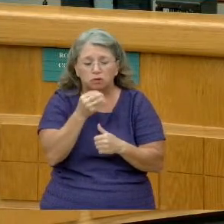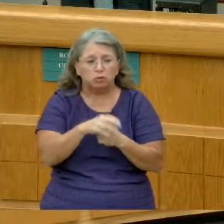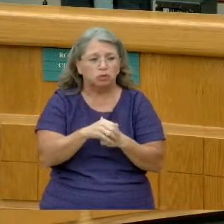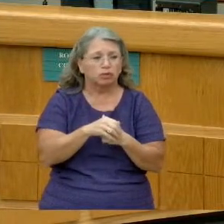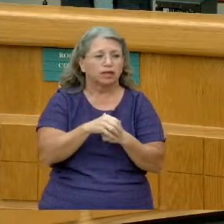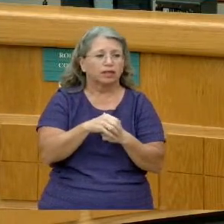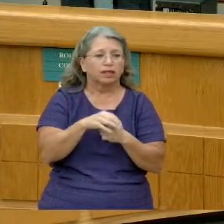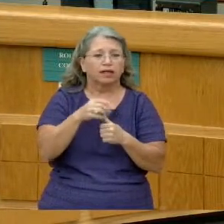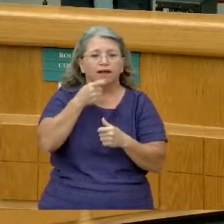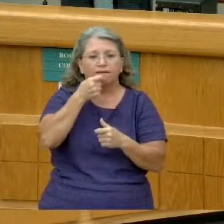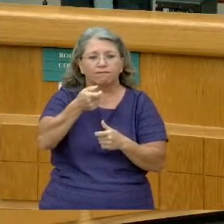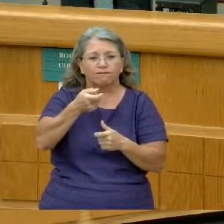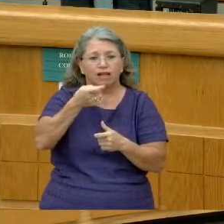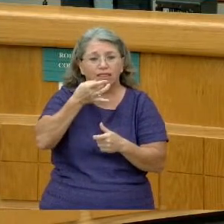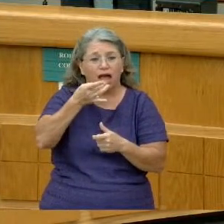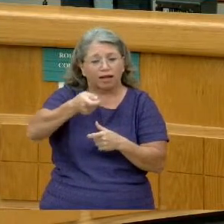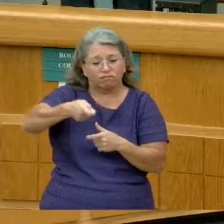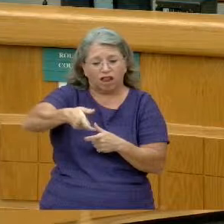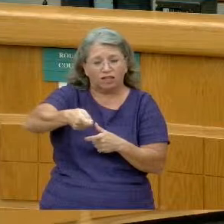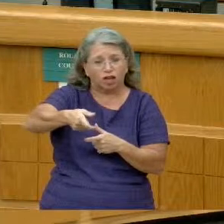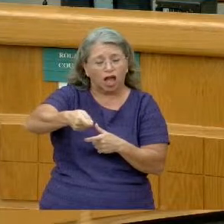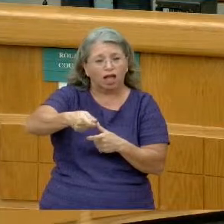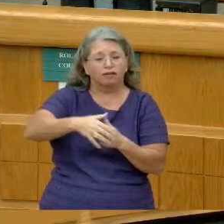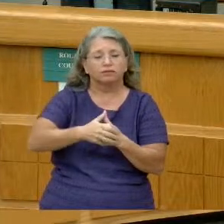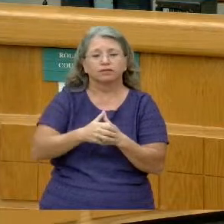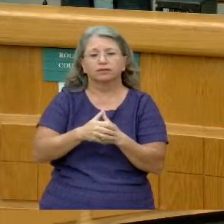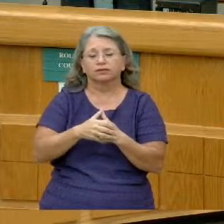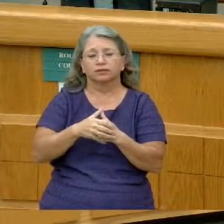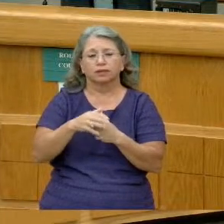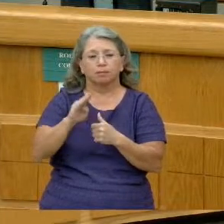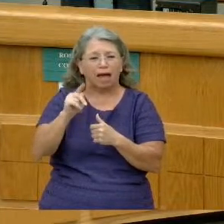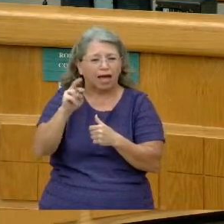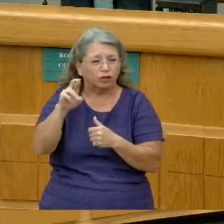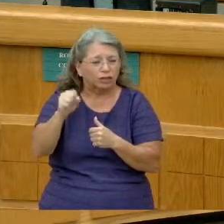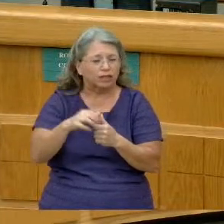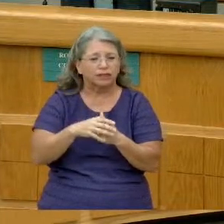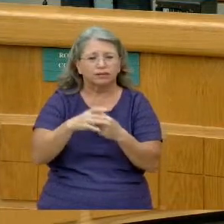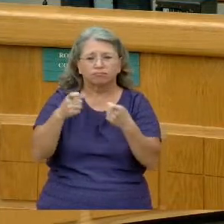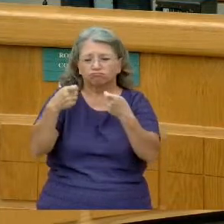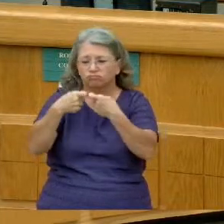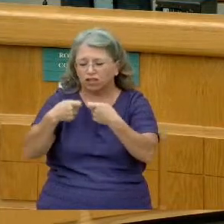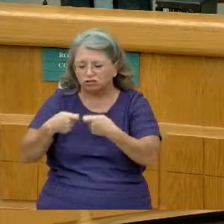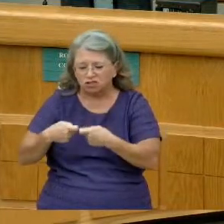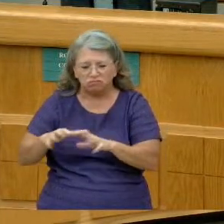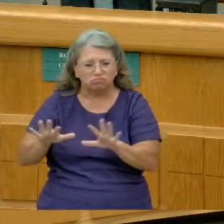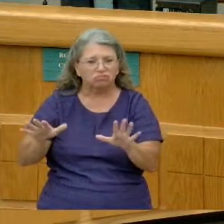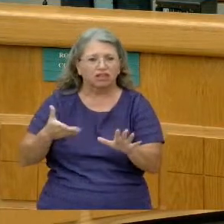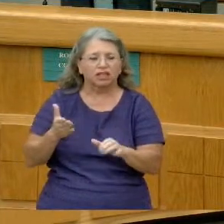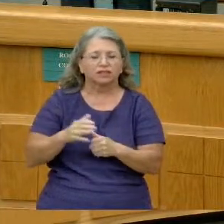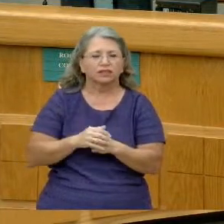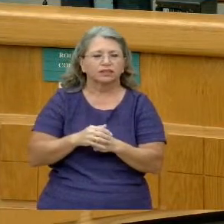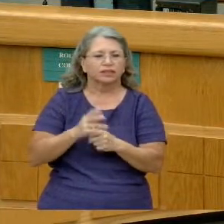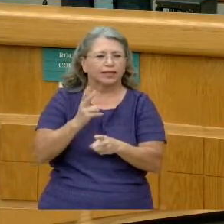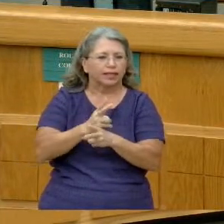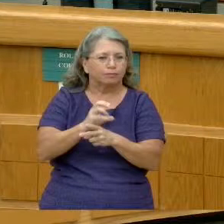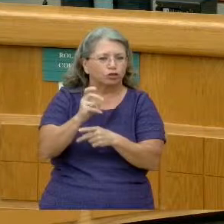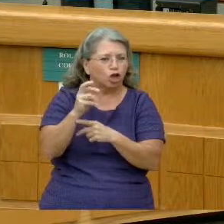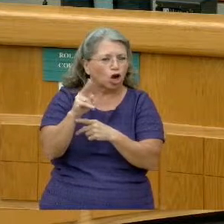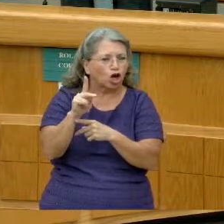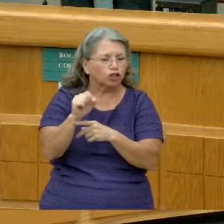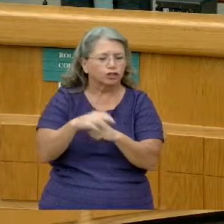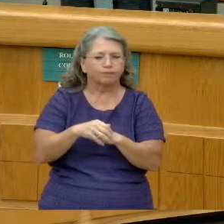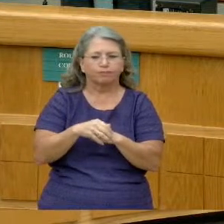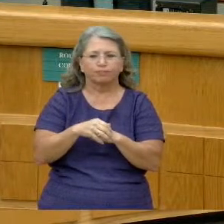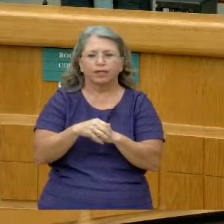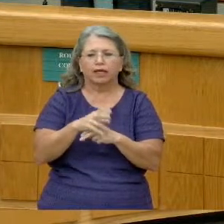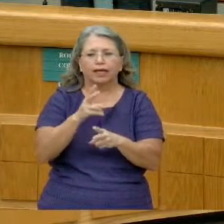to charge all your electronics that you might need. You should have your go-to personal kit. This is a kit that is going to help